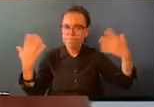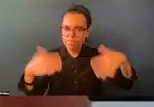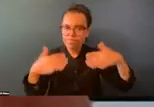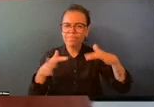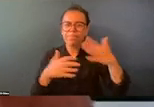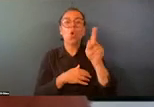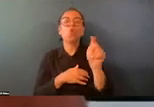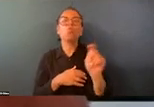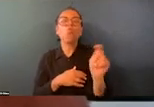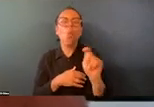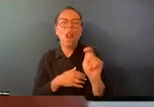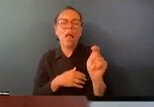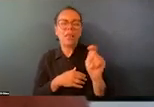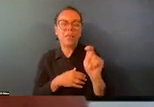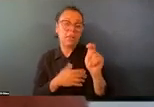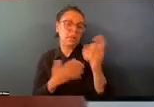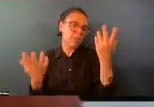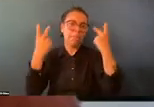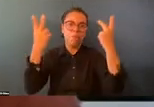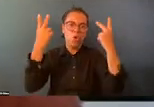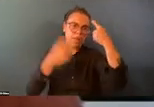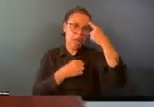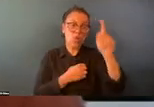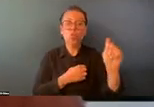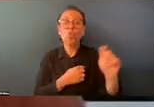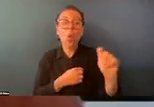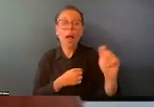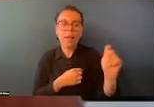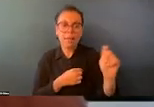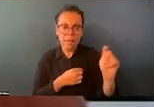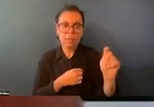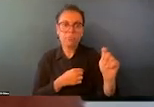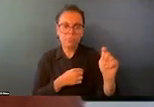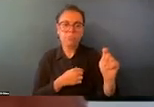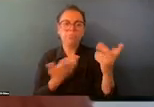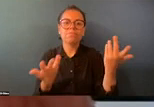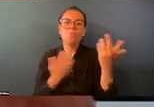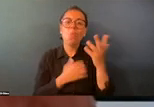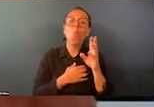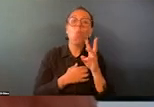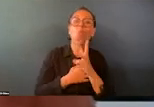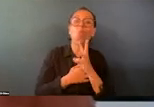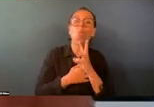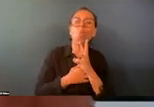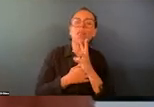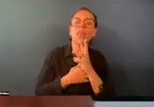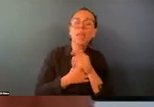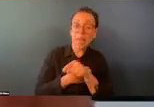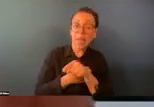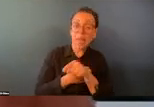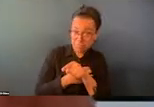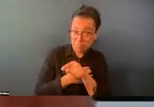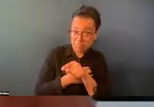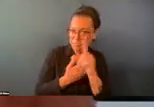have very basic toilets and no wash basins still. The lack of safe water,